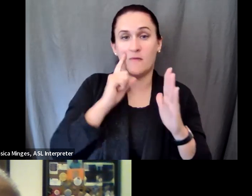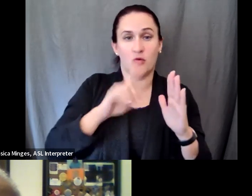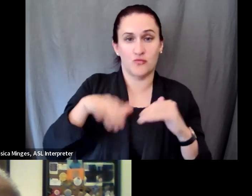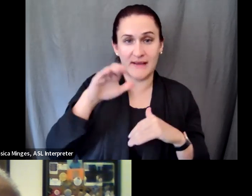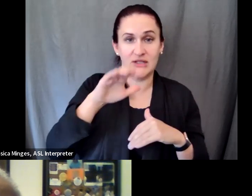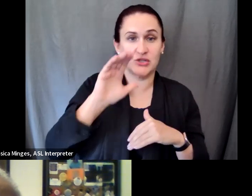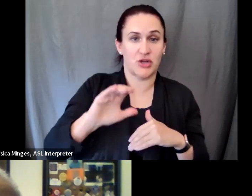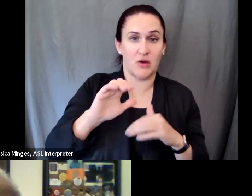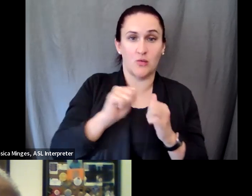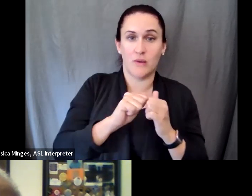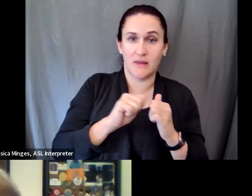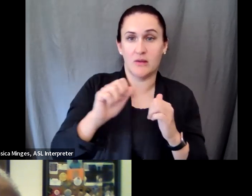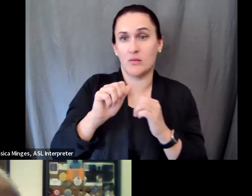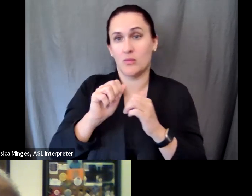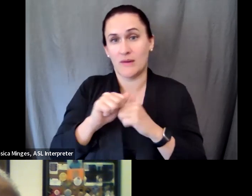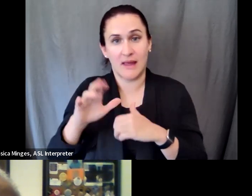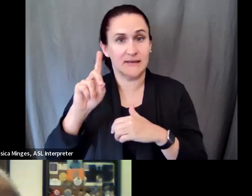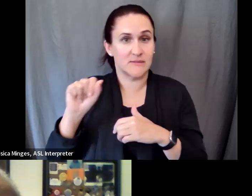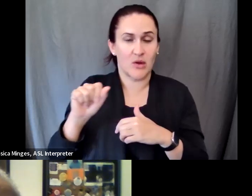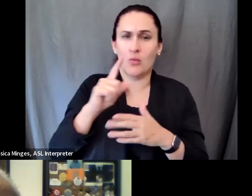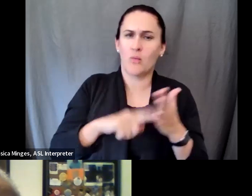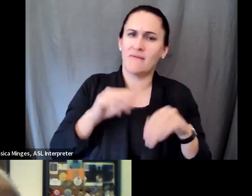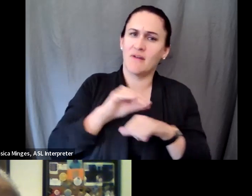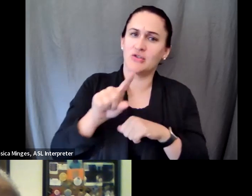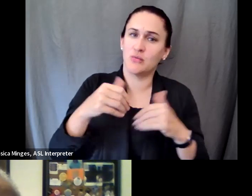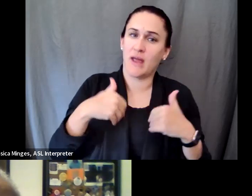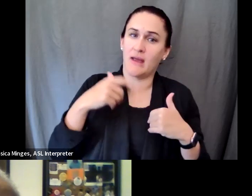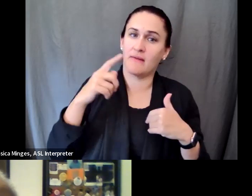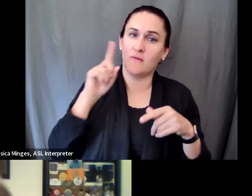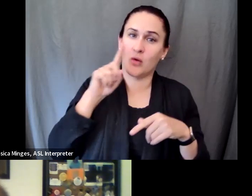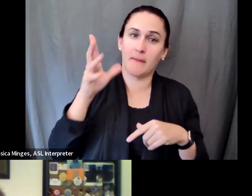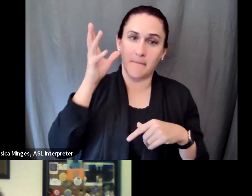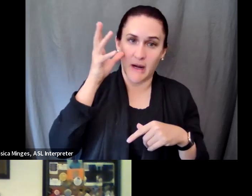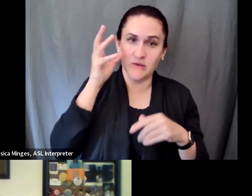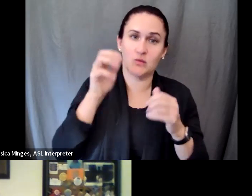What advice do you have for parents with or without disabilities?